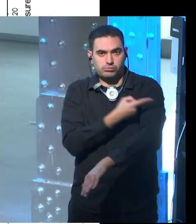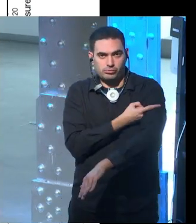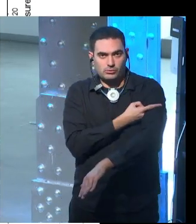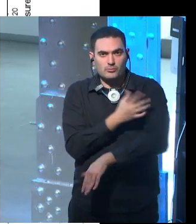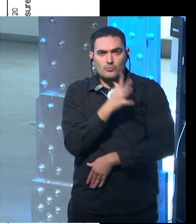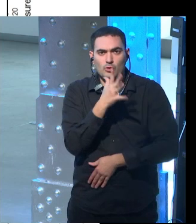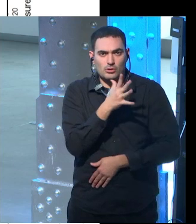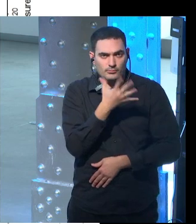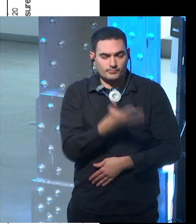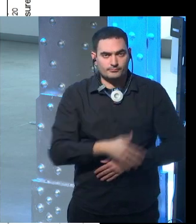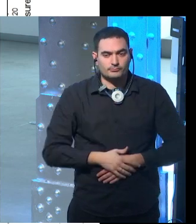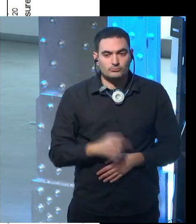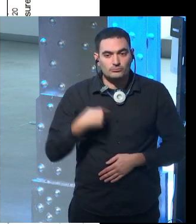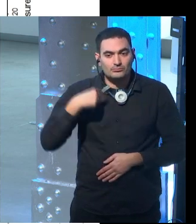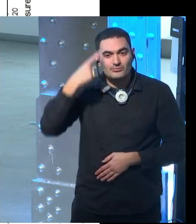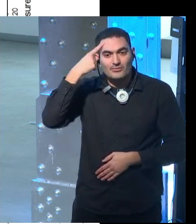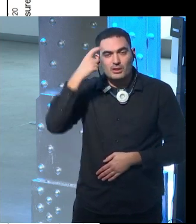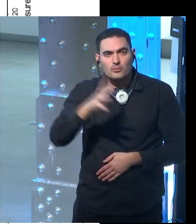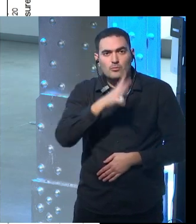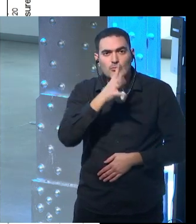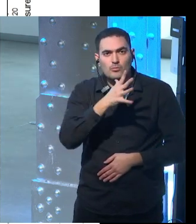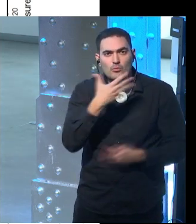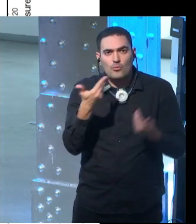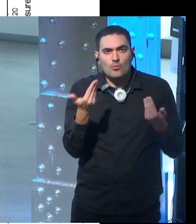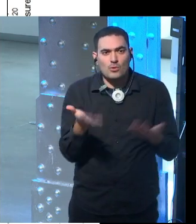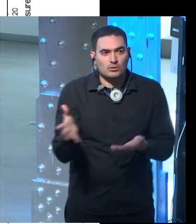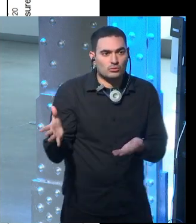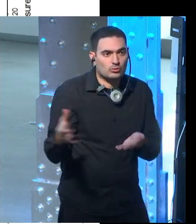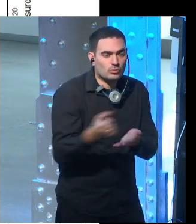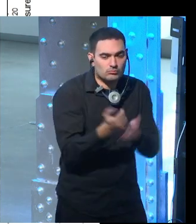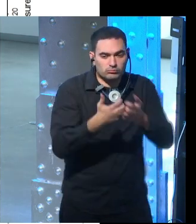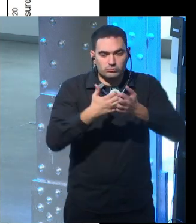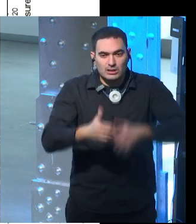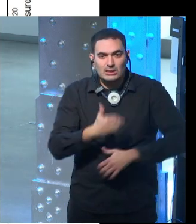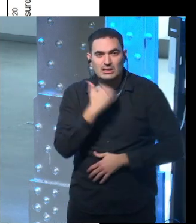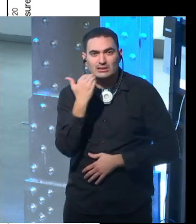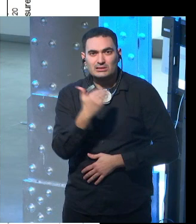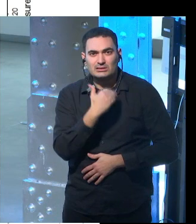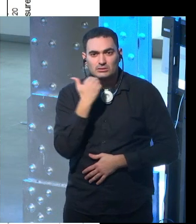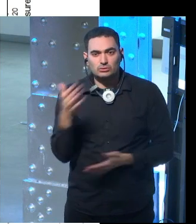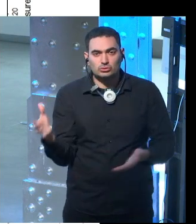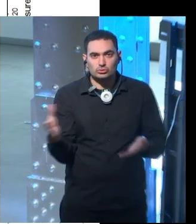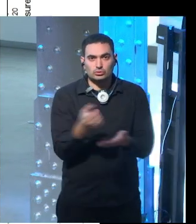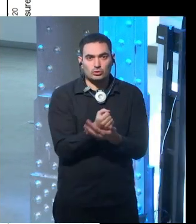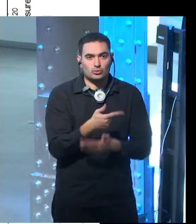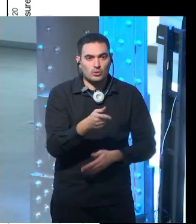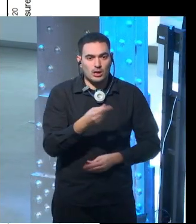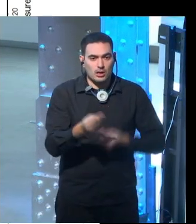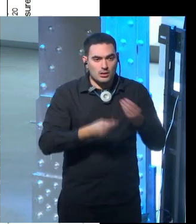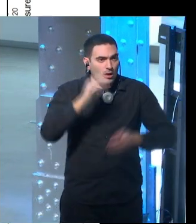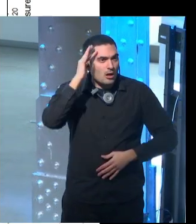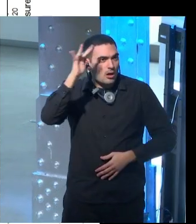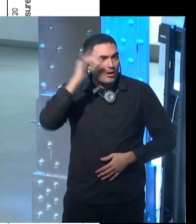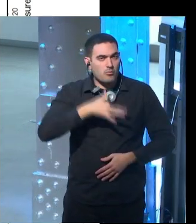believe so is that we have automated nearly everything we could think of away